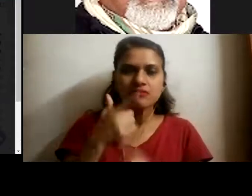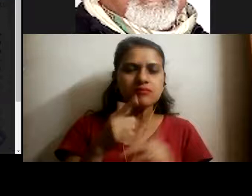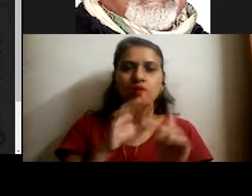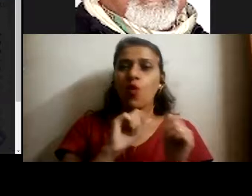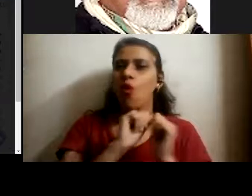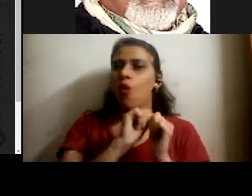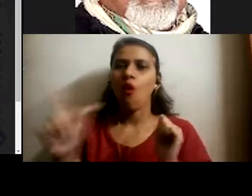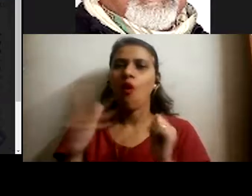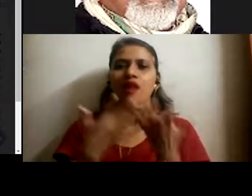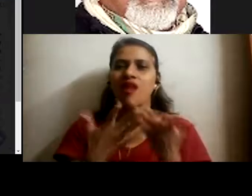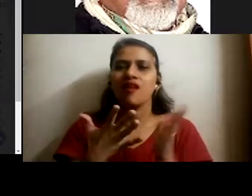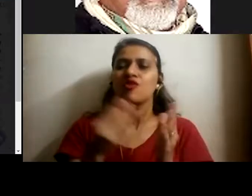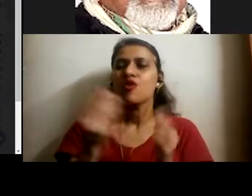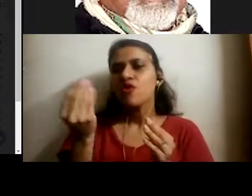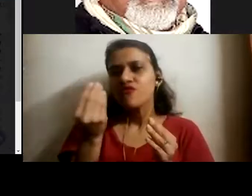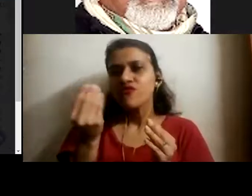do our search.